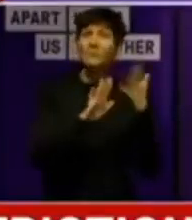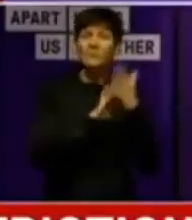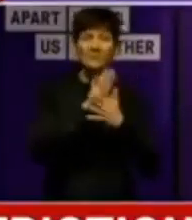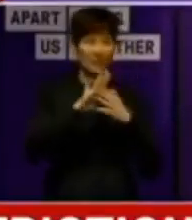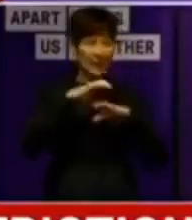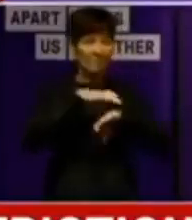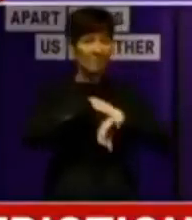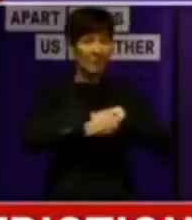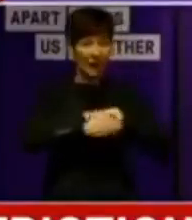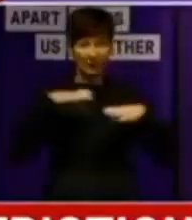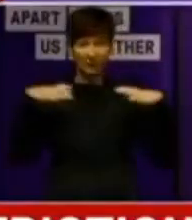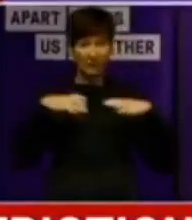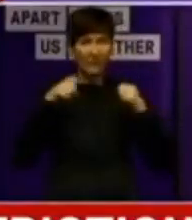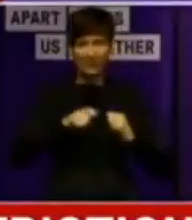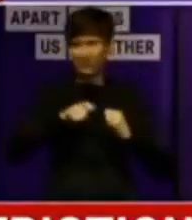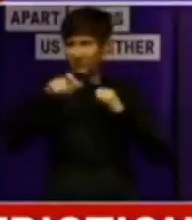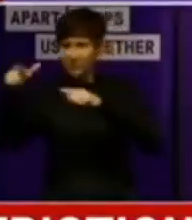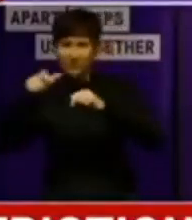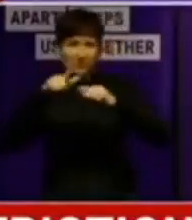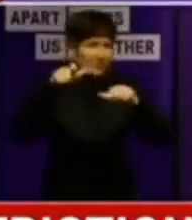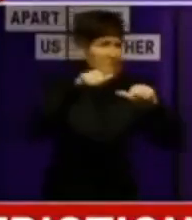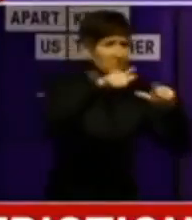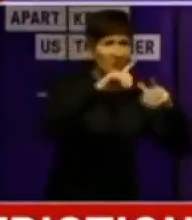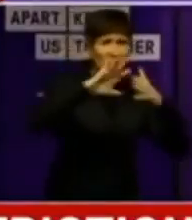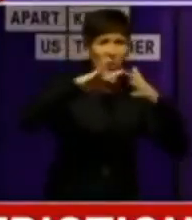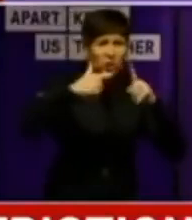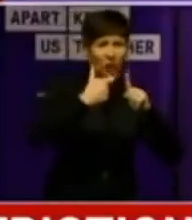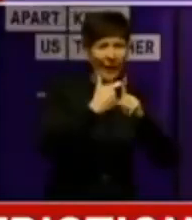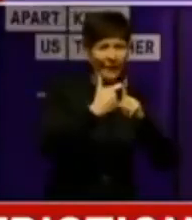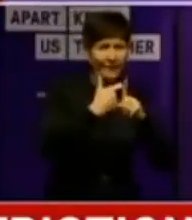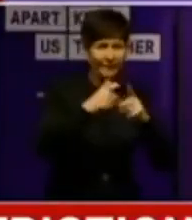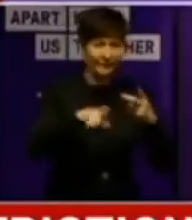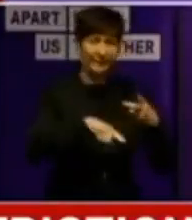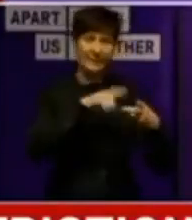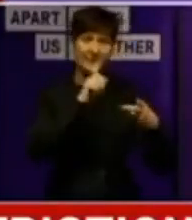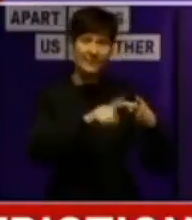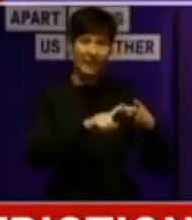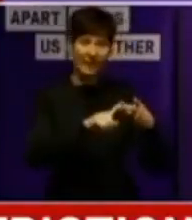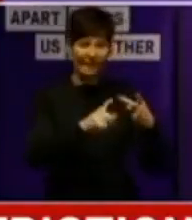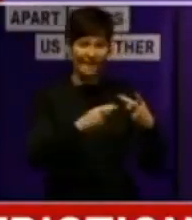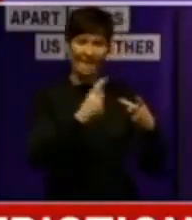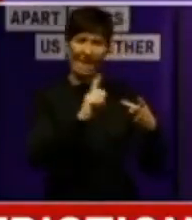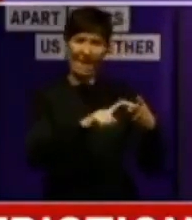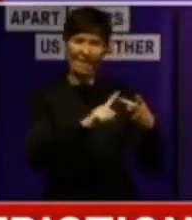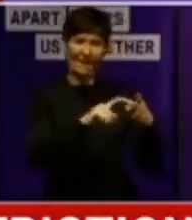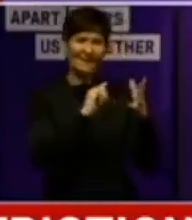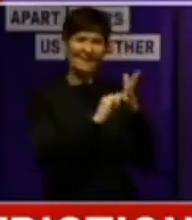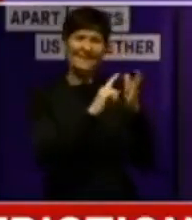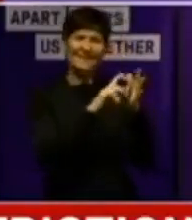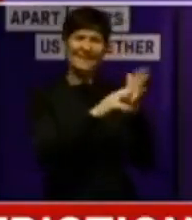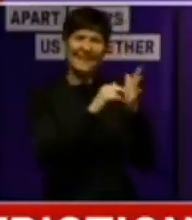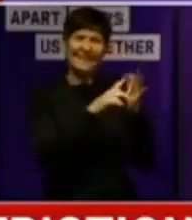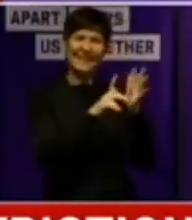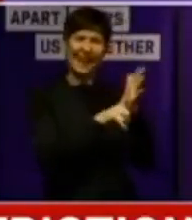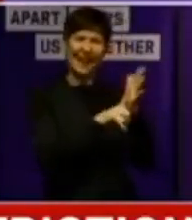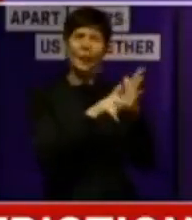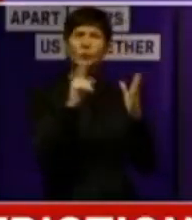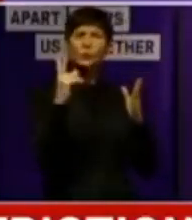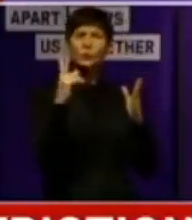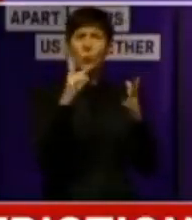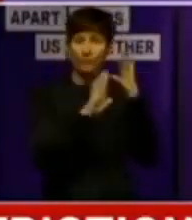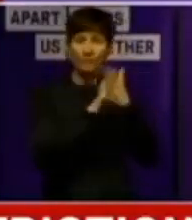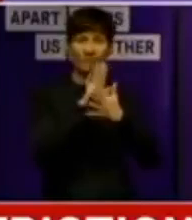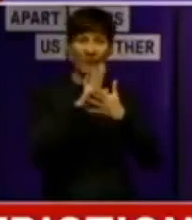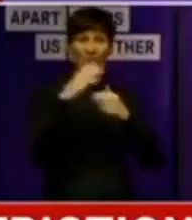have Operation Sentinel 2, which is the vehicle checkpoints, 8 vehicle checkpoints right around the restricted area, those permanent ones where